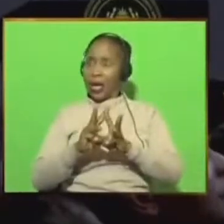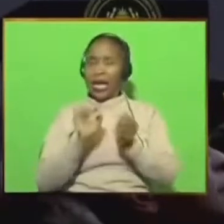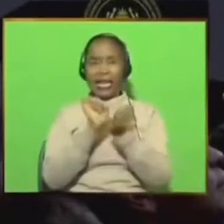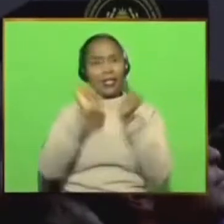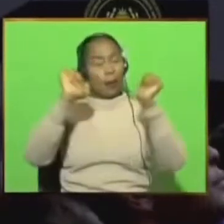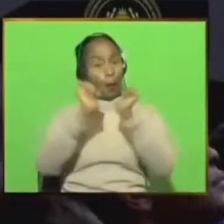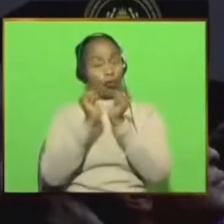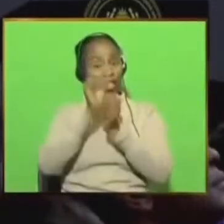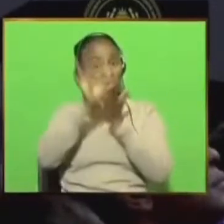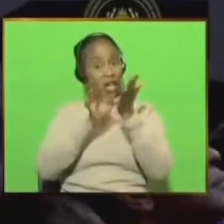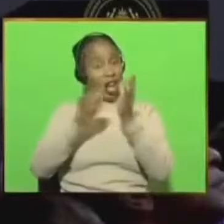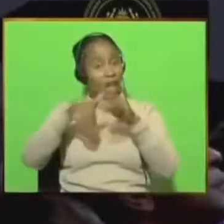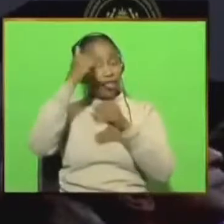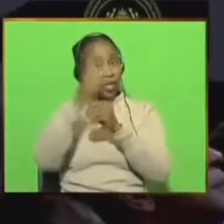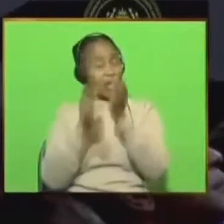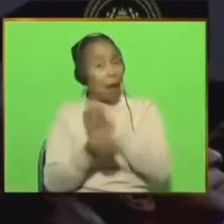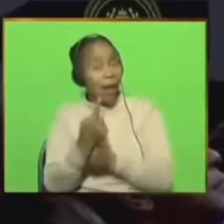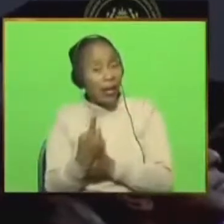Malema. Yes,